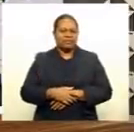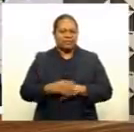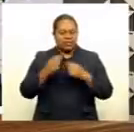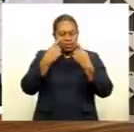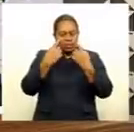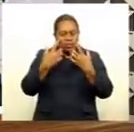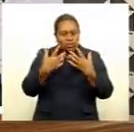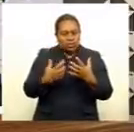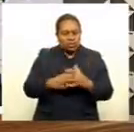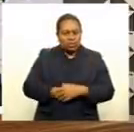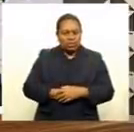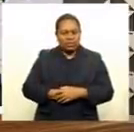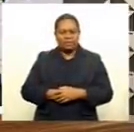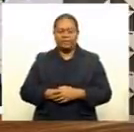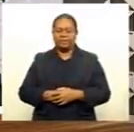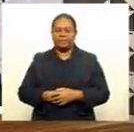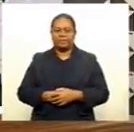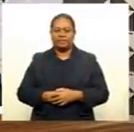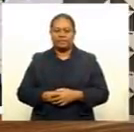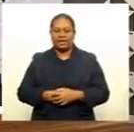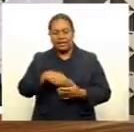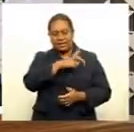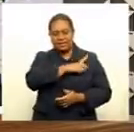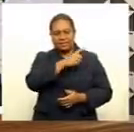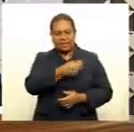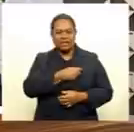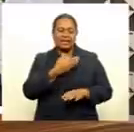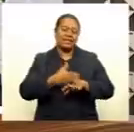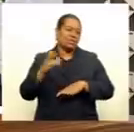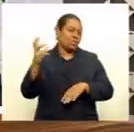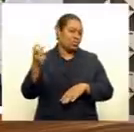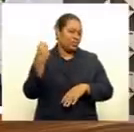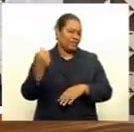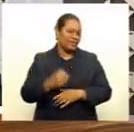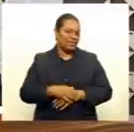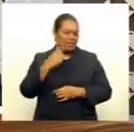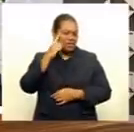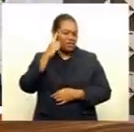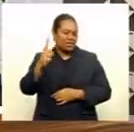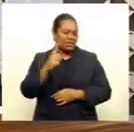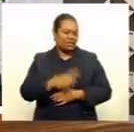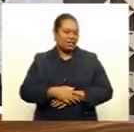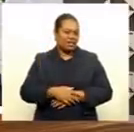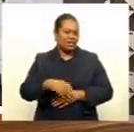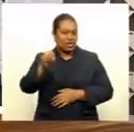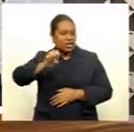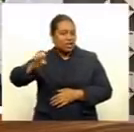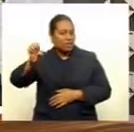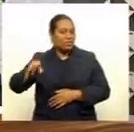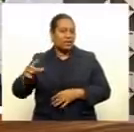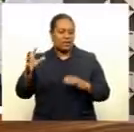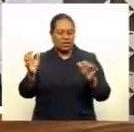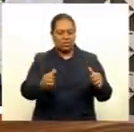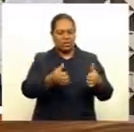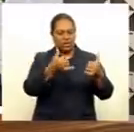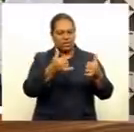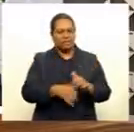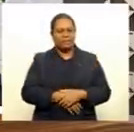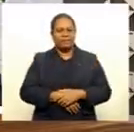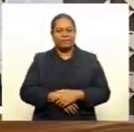humiliation and as having a nightmare. Spain, a new victory would ensure a place in the knockout stages of the European Championship and progressed